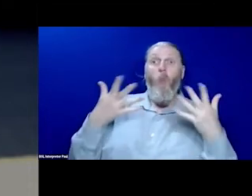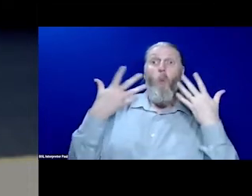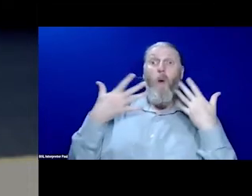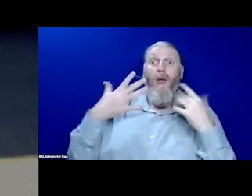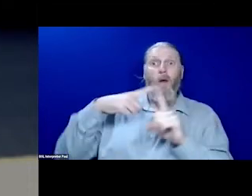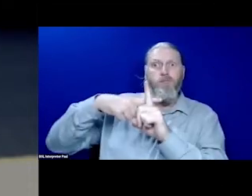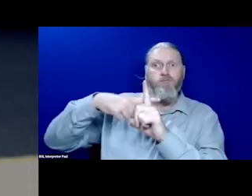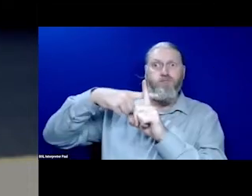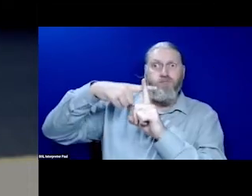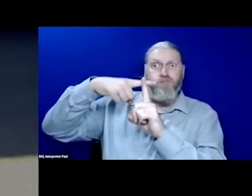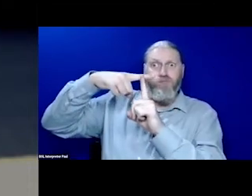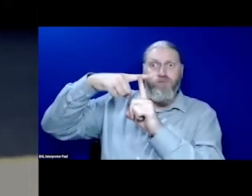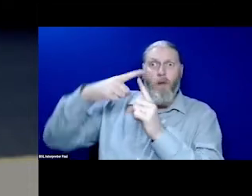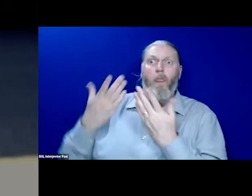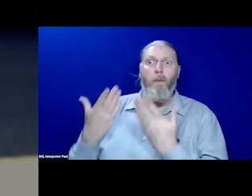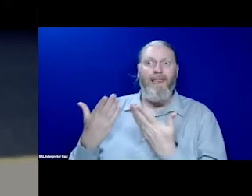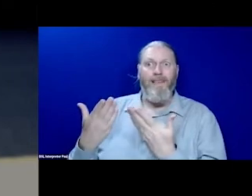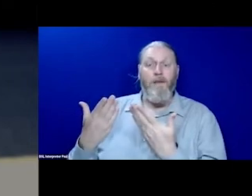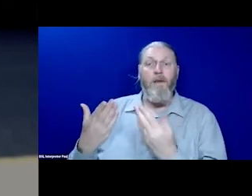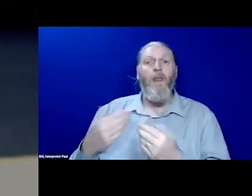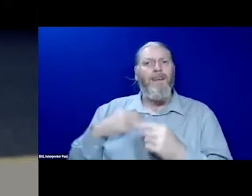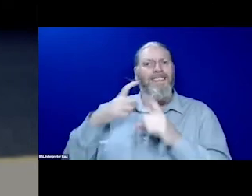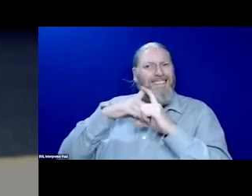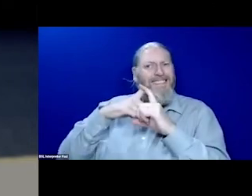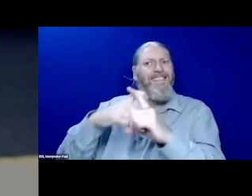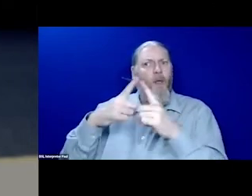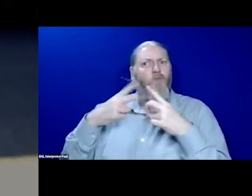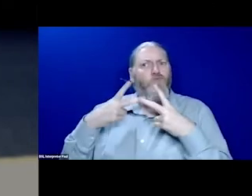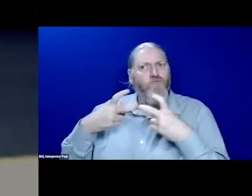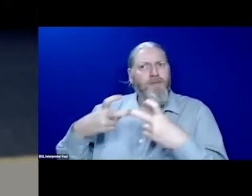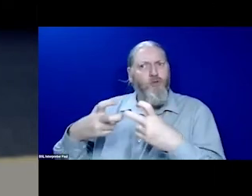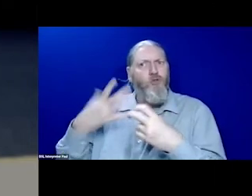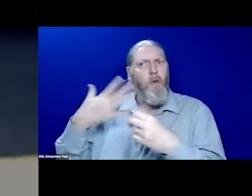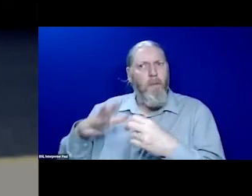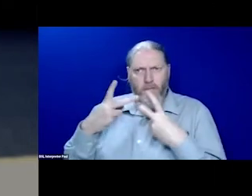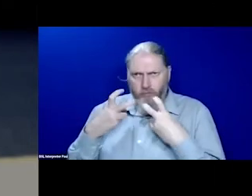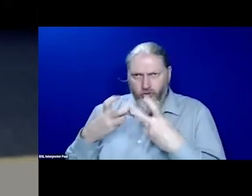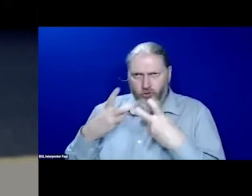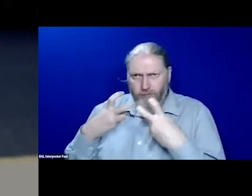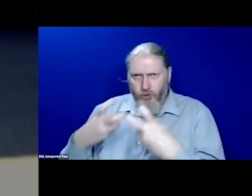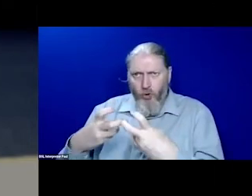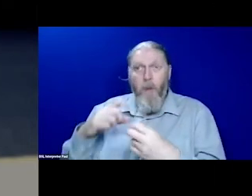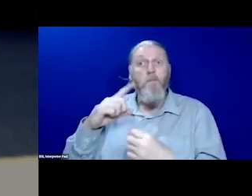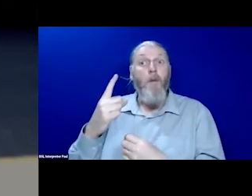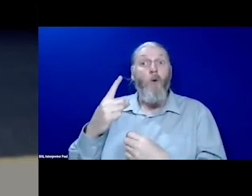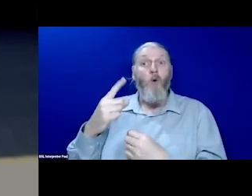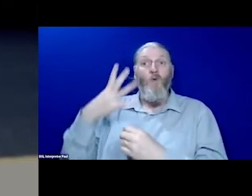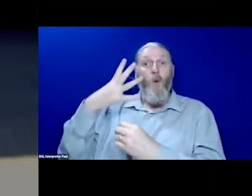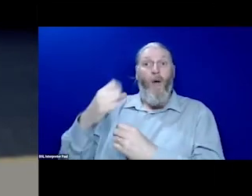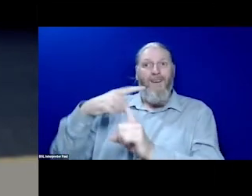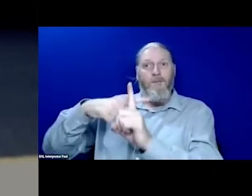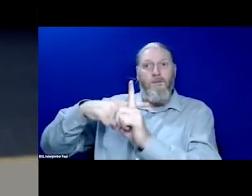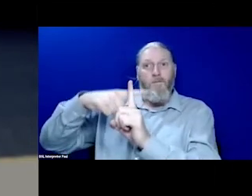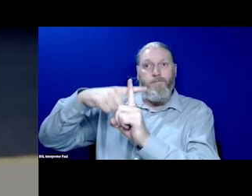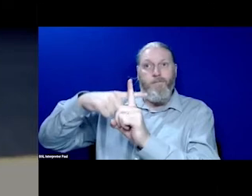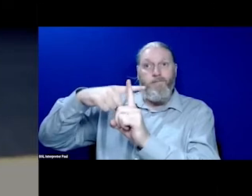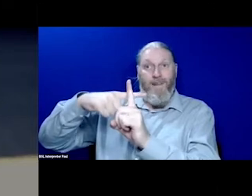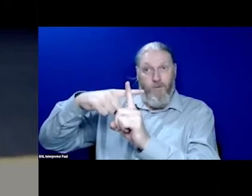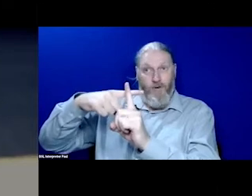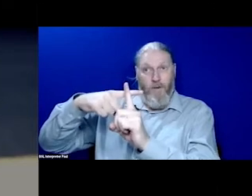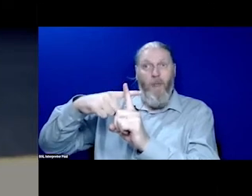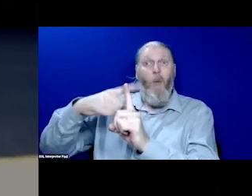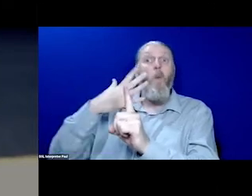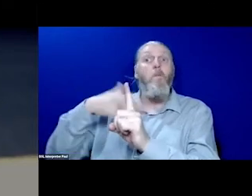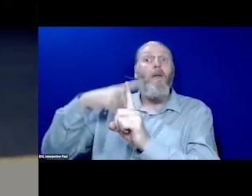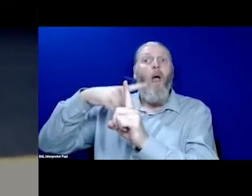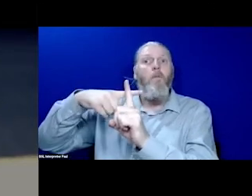the research is still ongoing, what we see globally is that above a local threshold, so as temperatures rise above